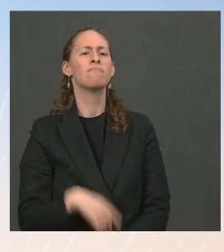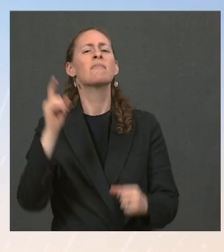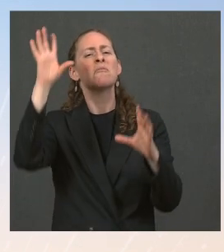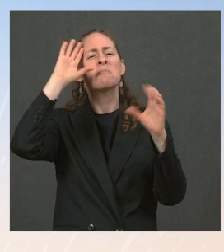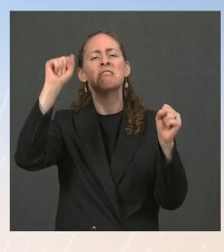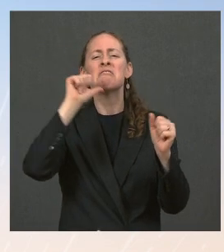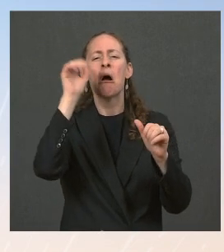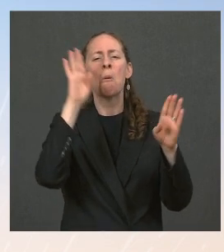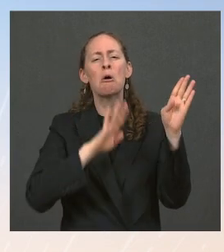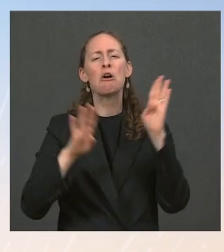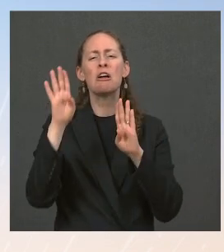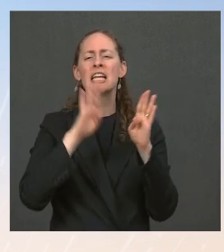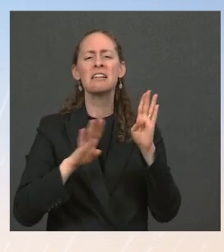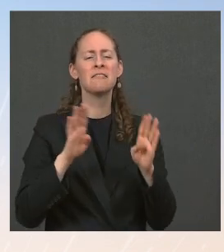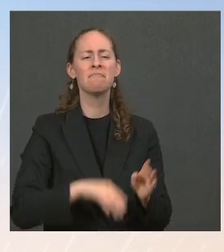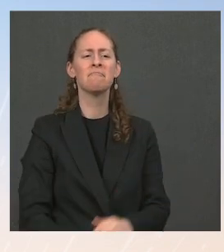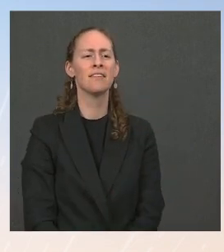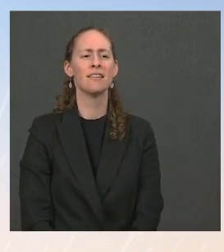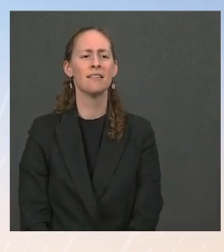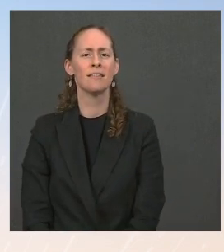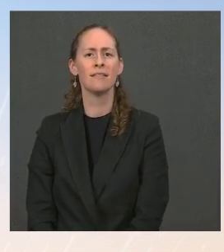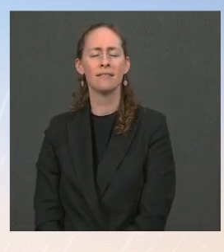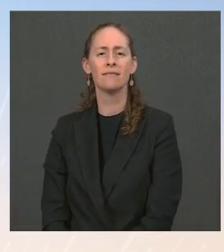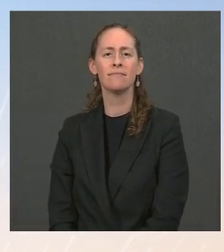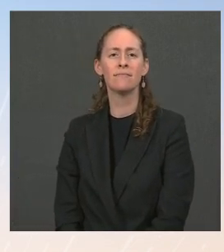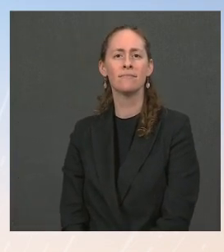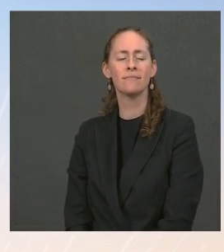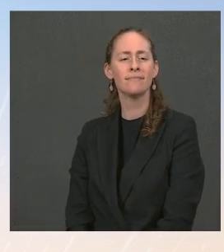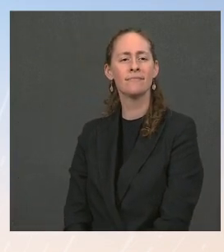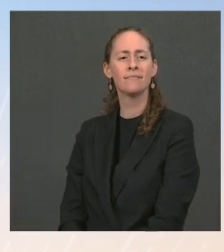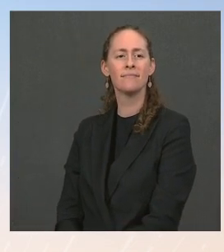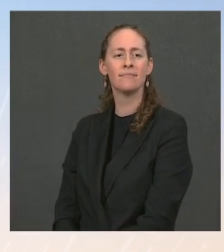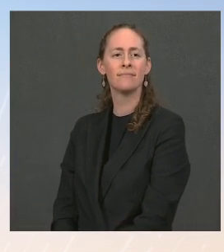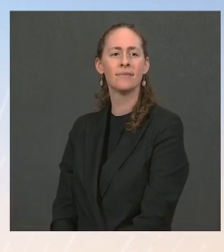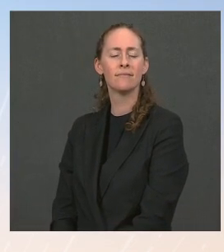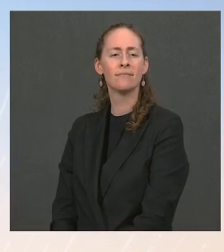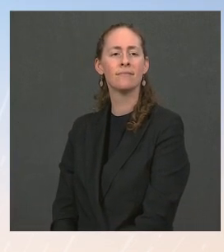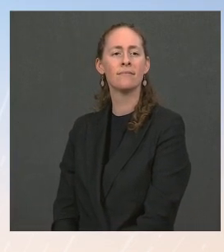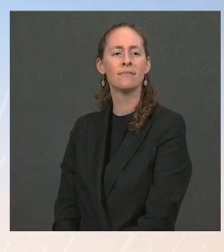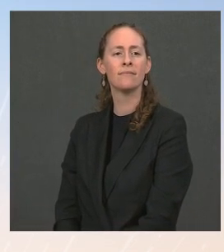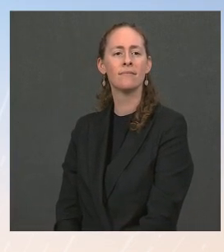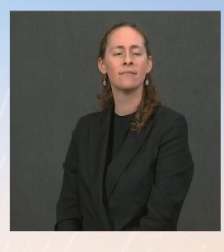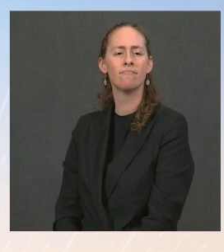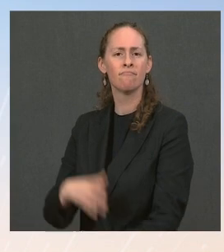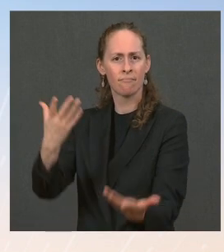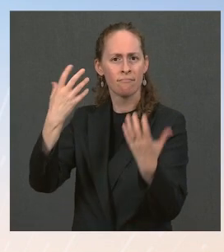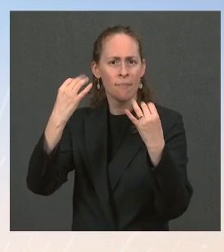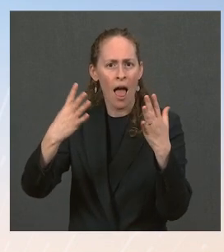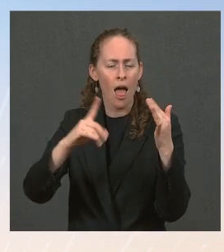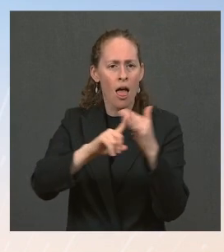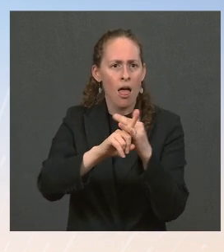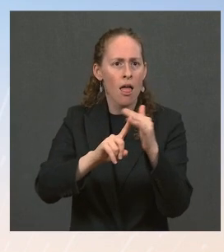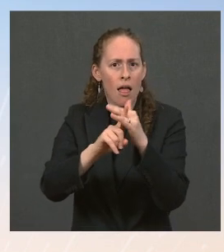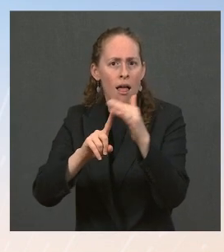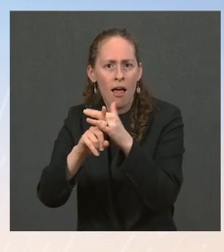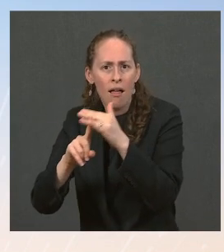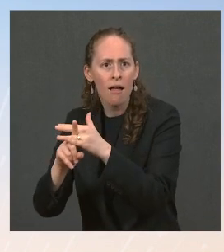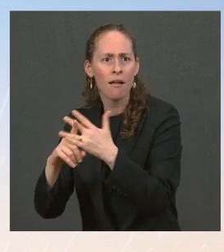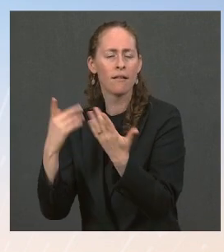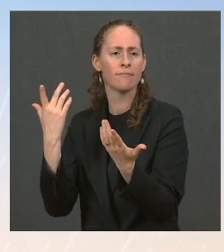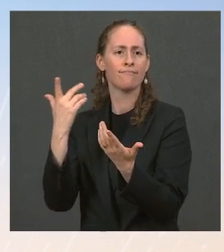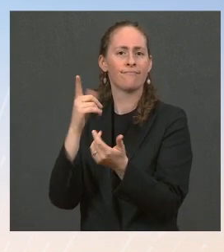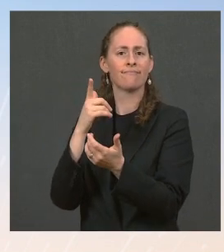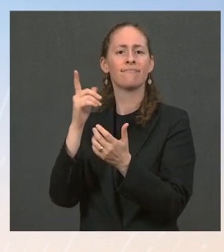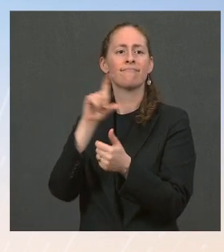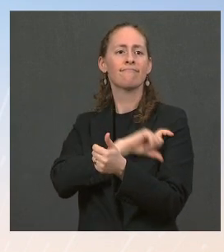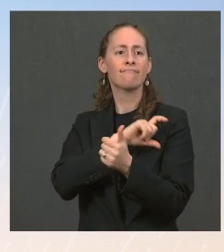that we have discussed Sure. here that are of interest to the public, everything from the collapse of the police reform negotiations on Capitol Hill today to the